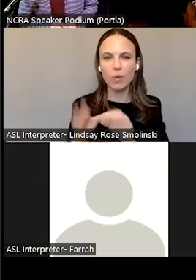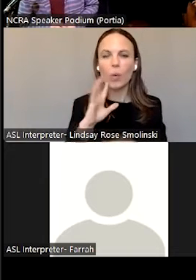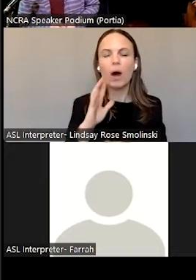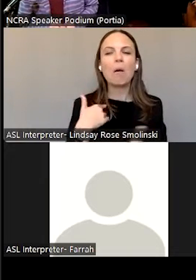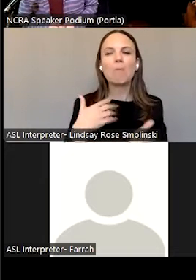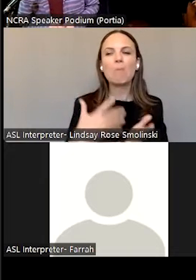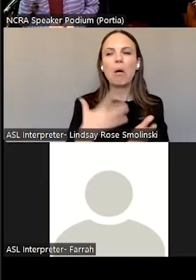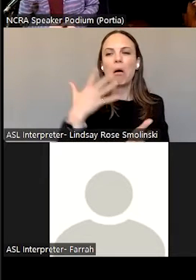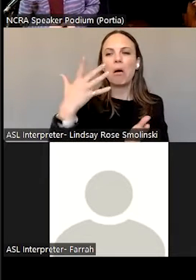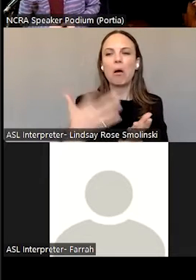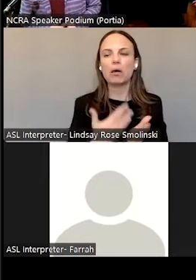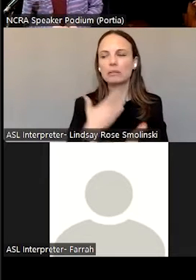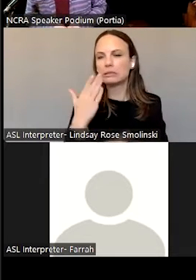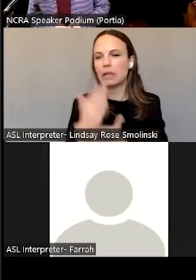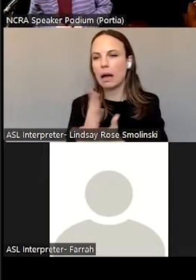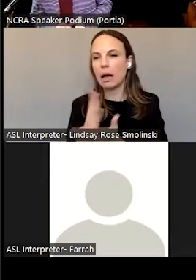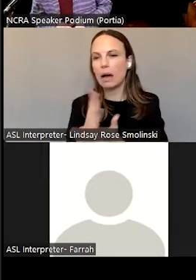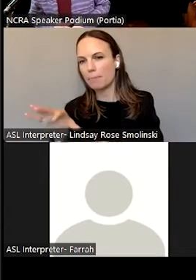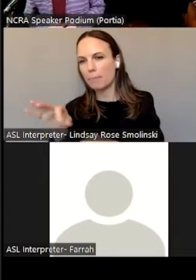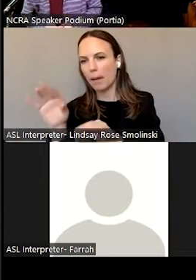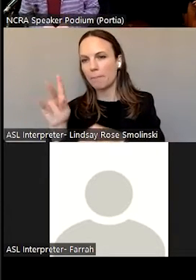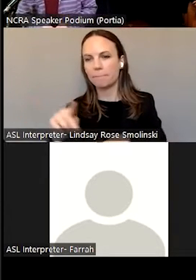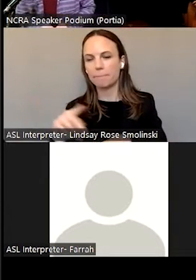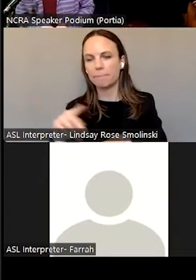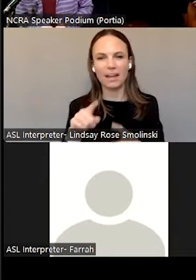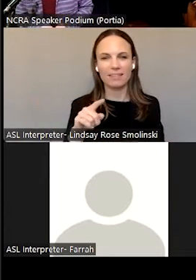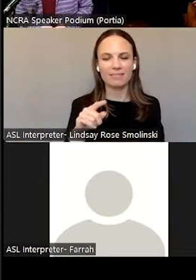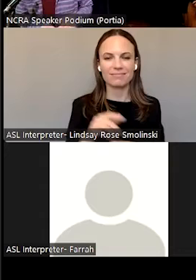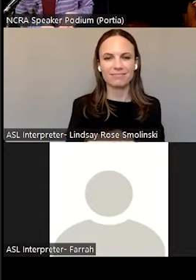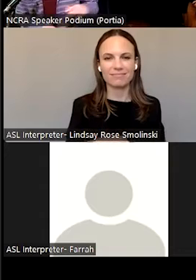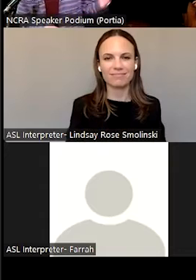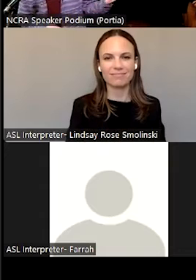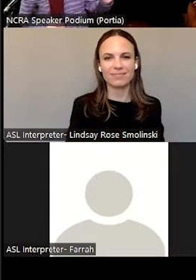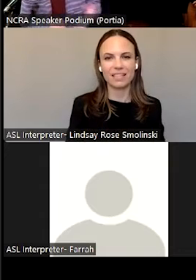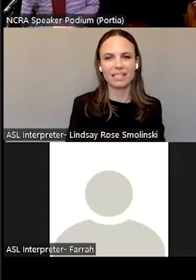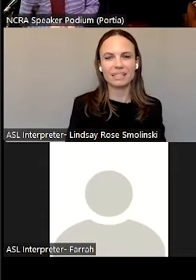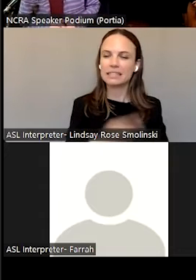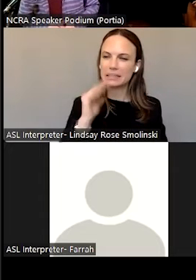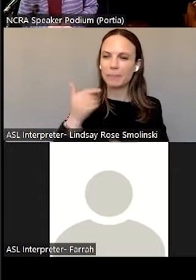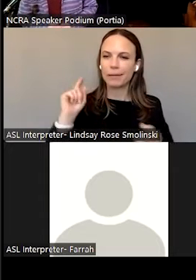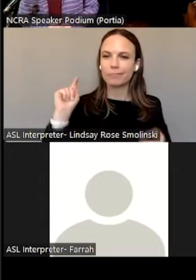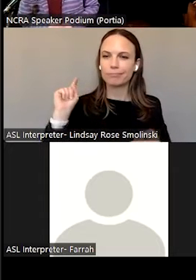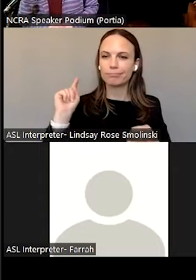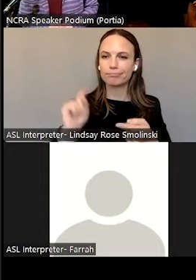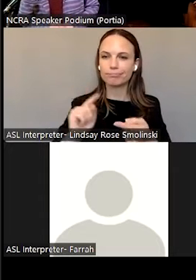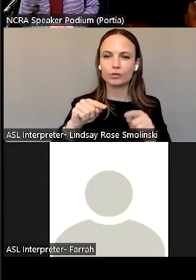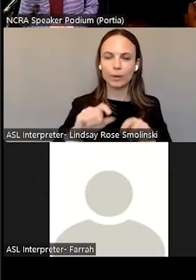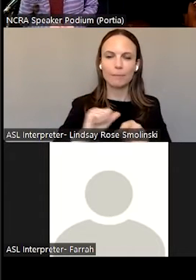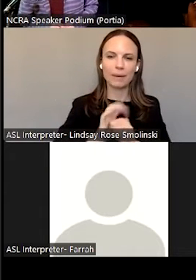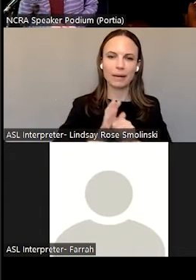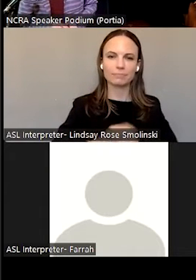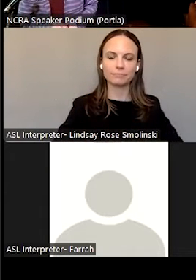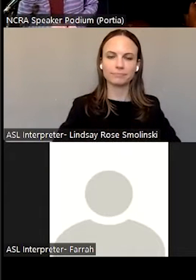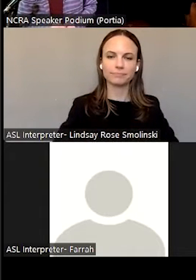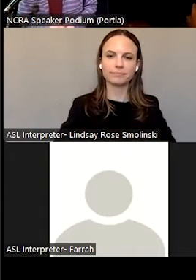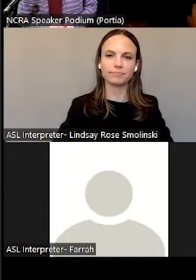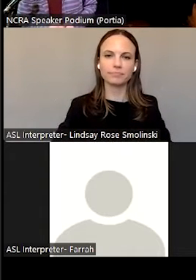couple of weeks. But that's sort of slowed down, obviously, during the pandemic.